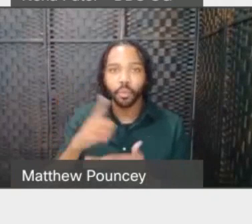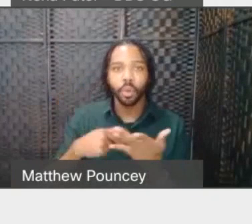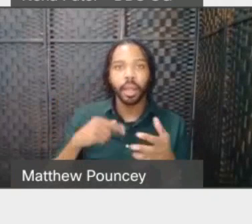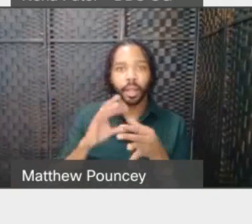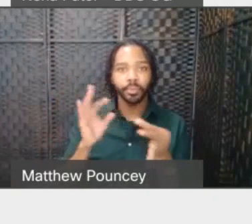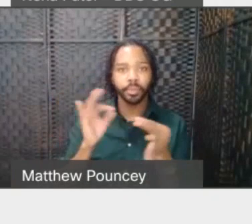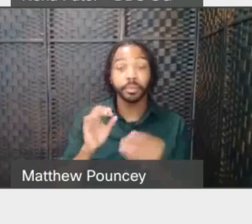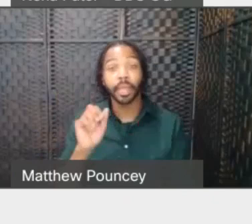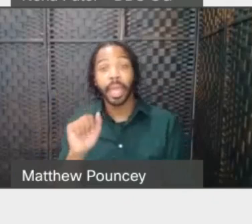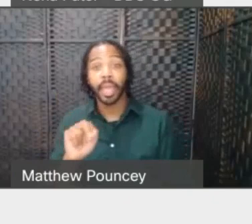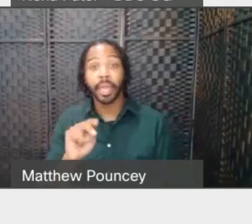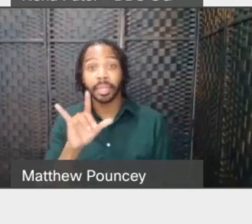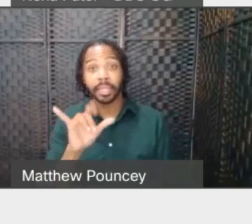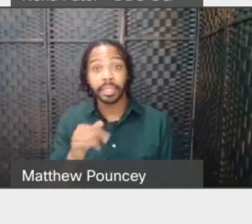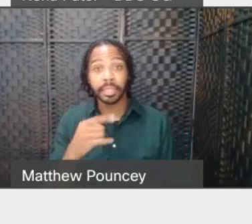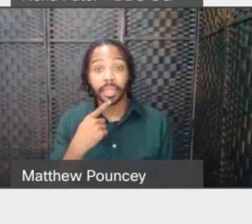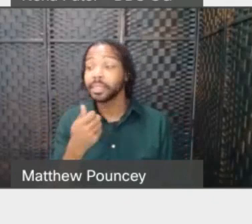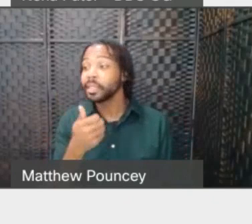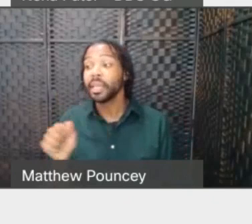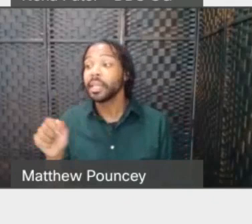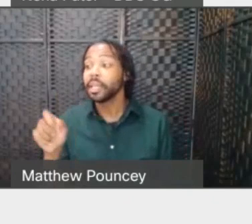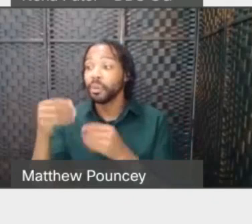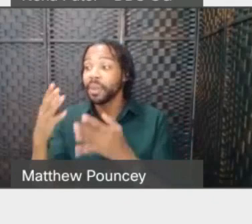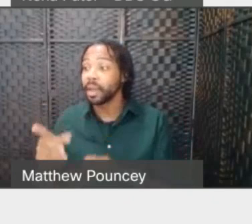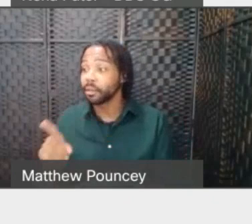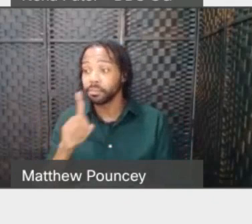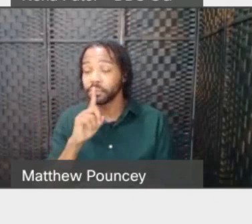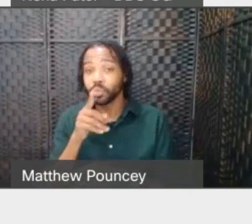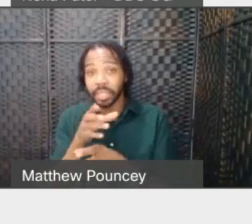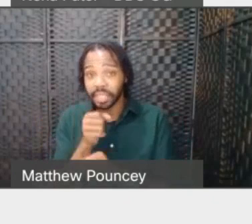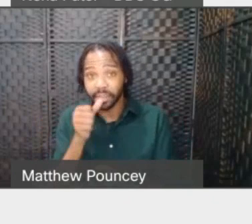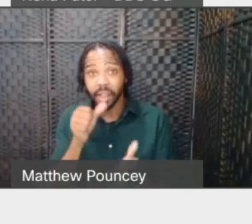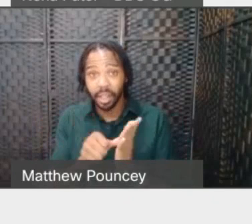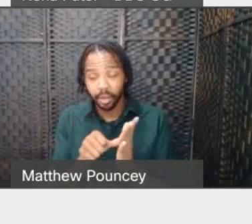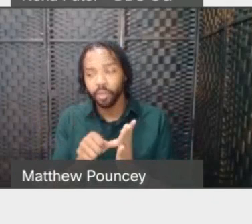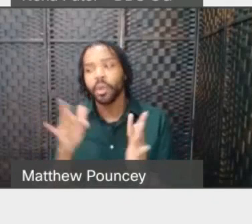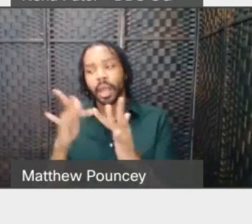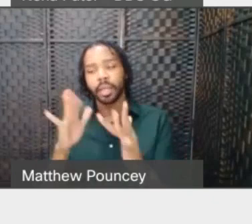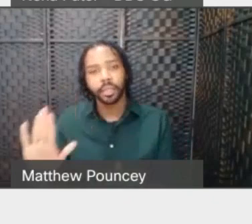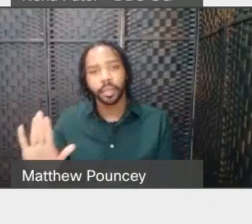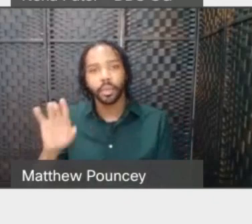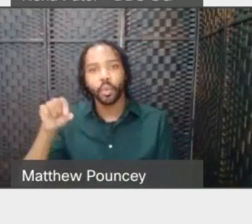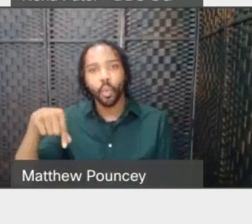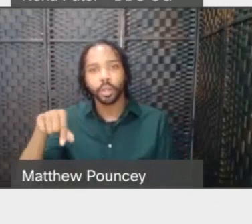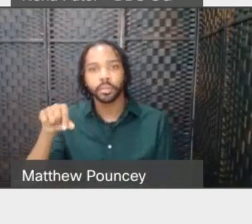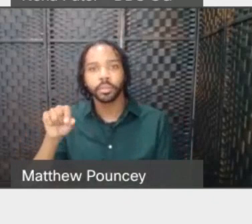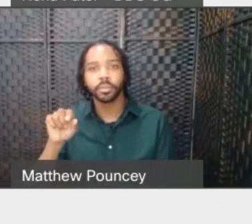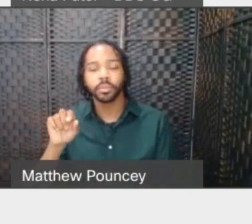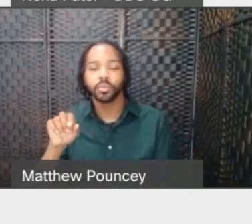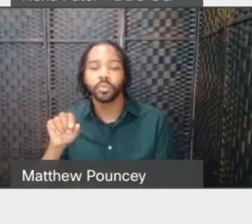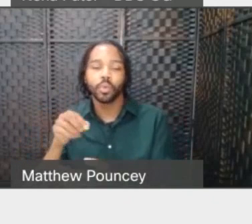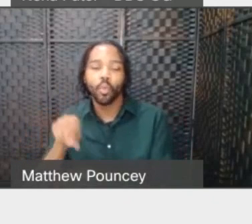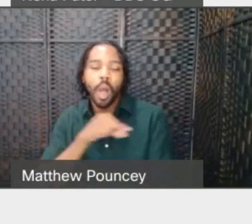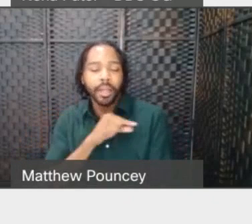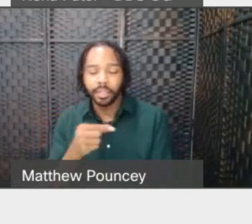who has not received that should contact their quality resource specialist and they will send it to them. Thank you very much,